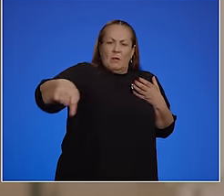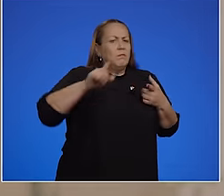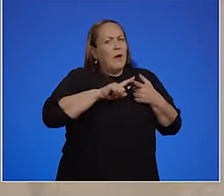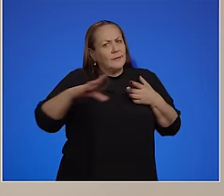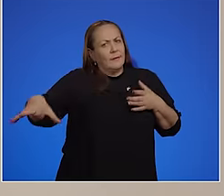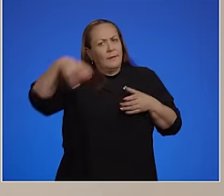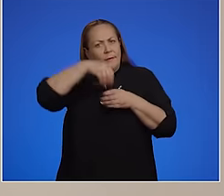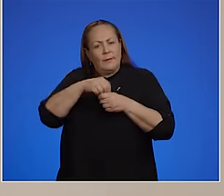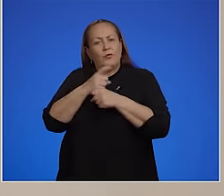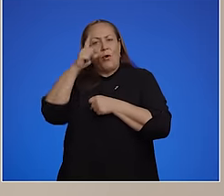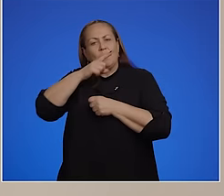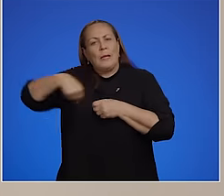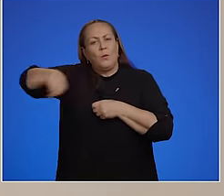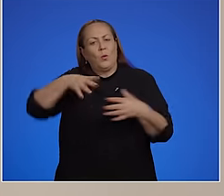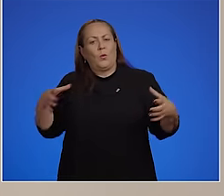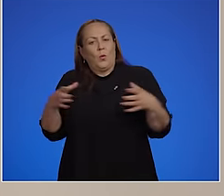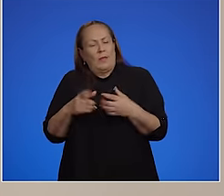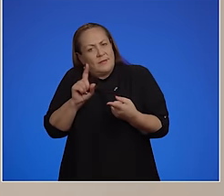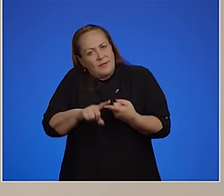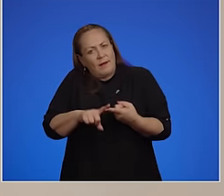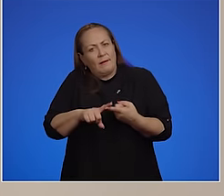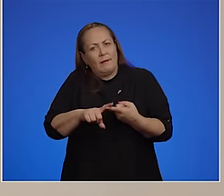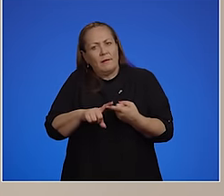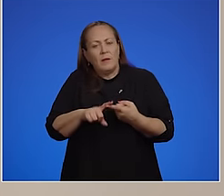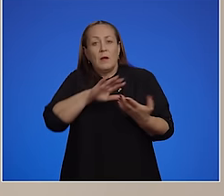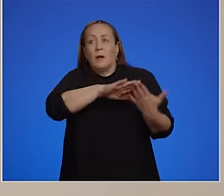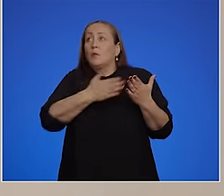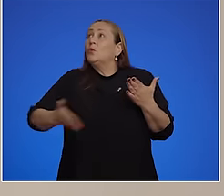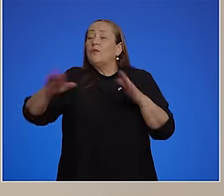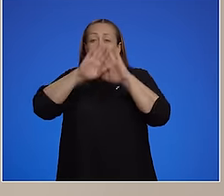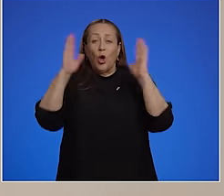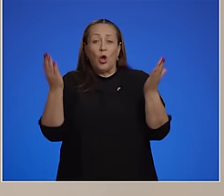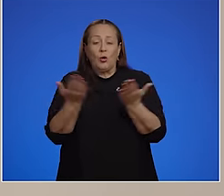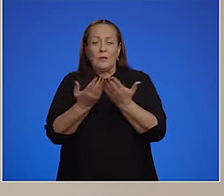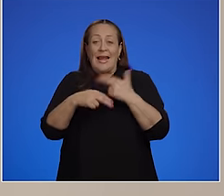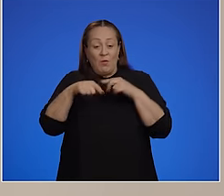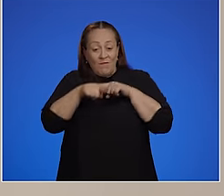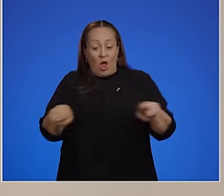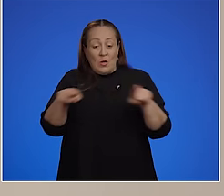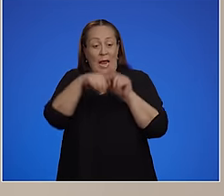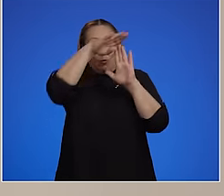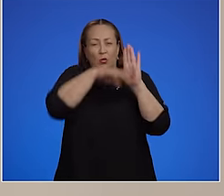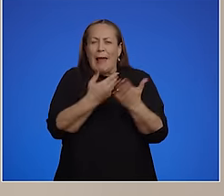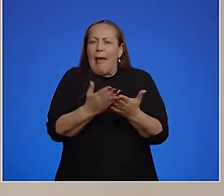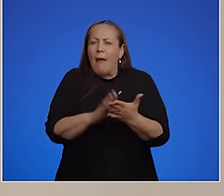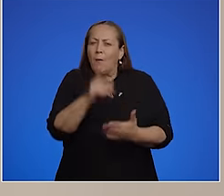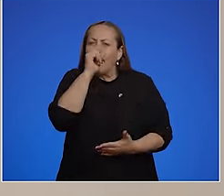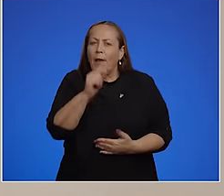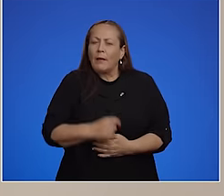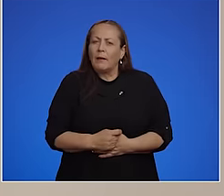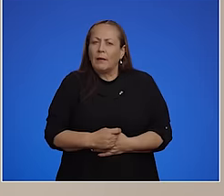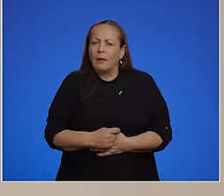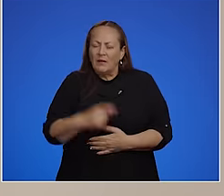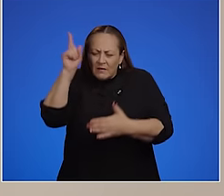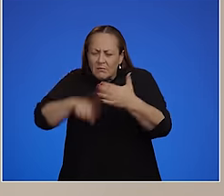too. That's what it's saying. How does our society measure up if we use this standard? Don't be harsh to widows and